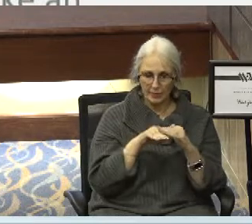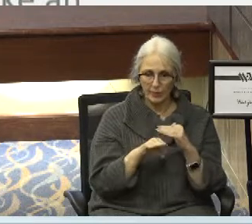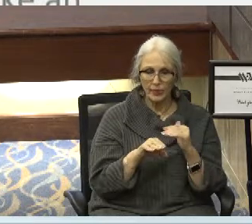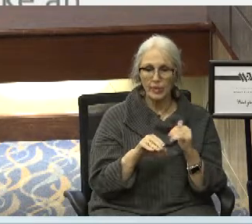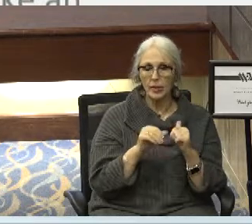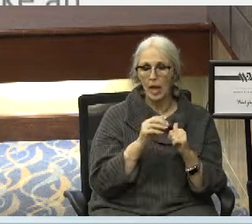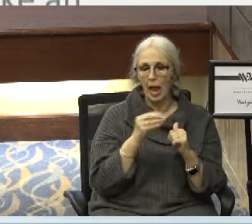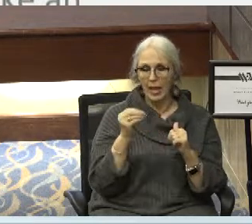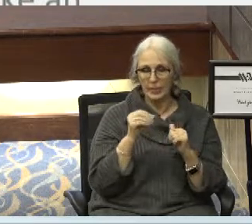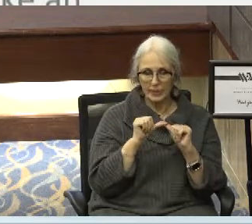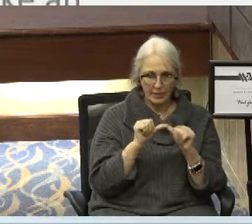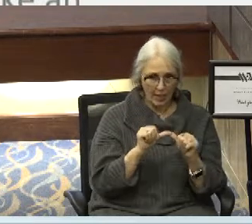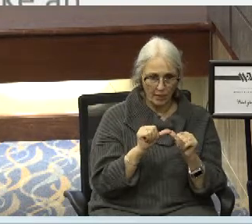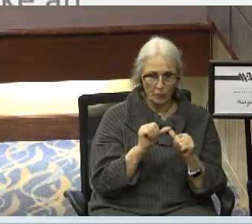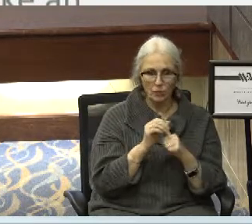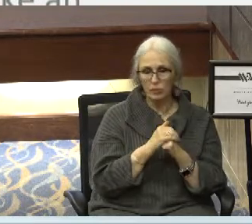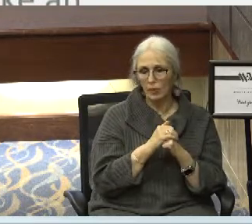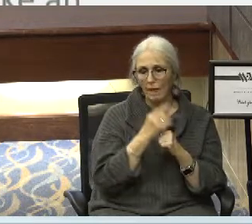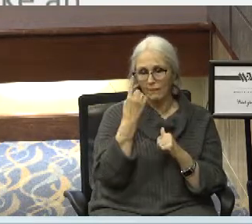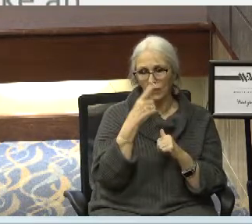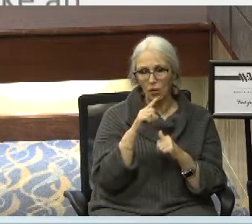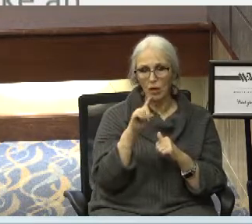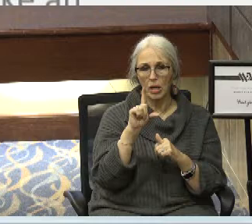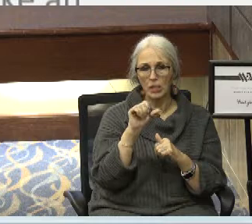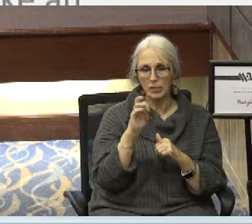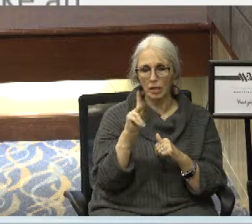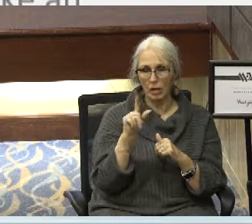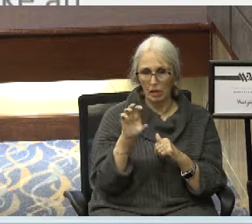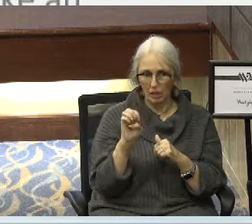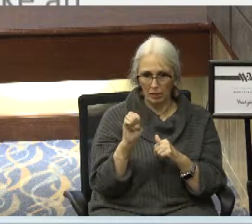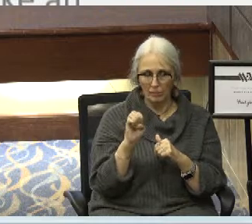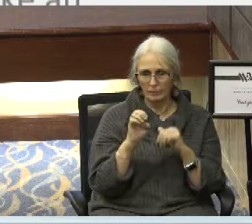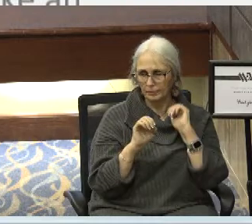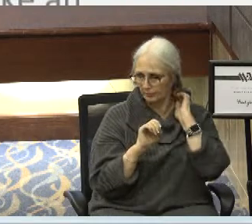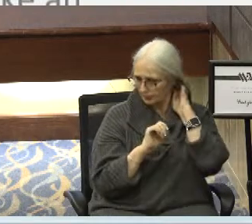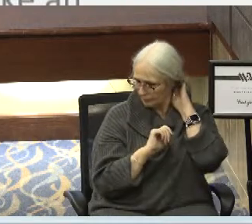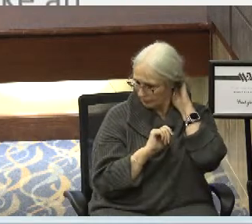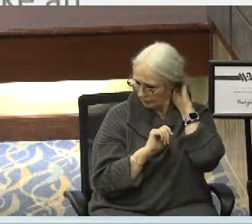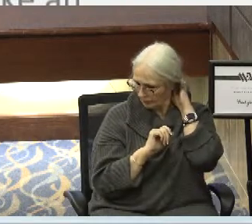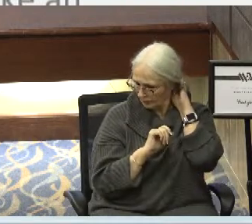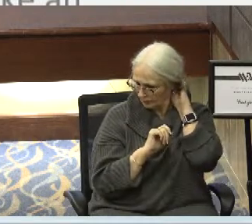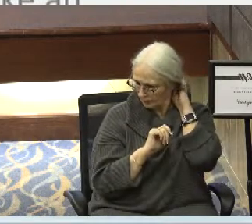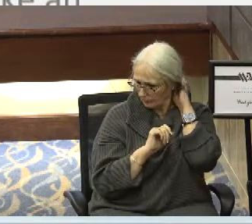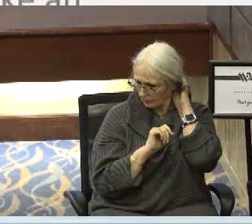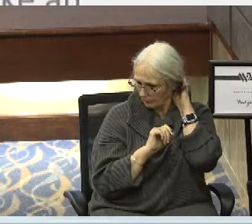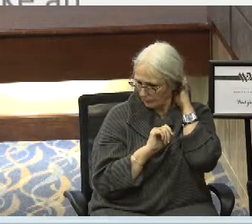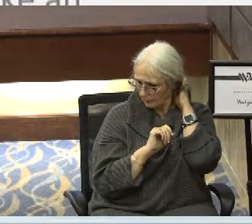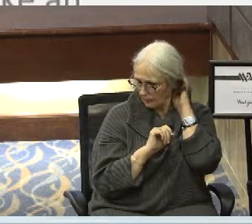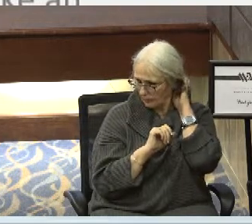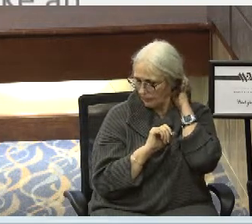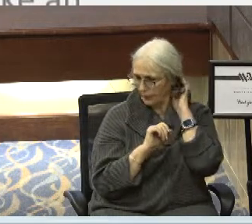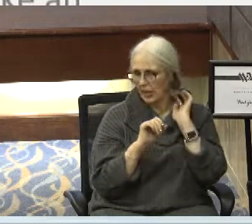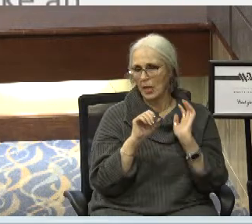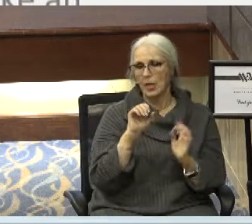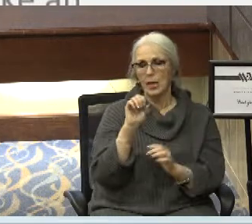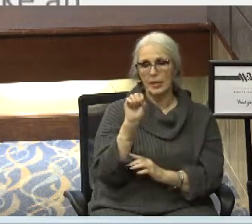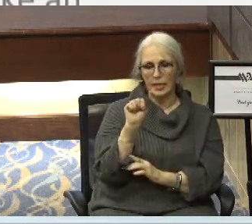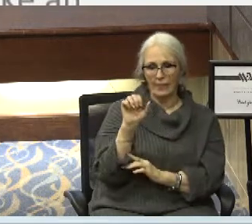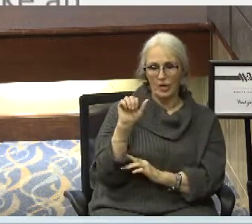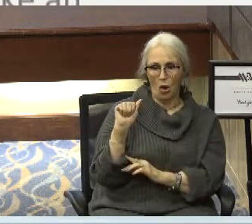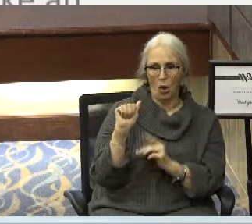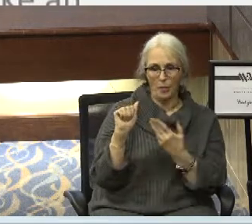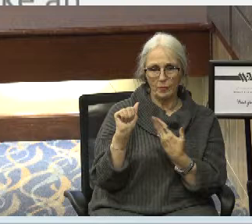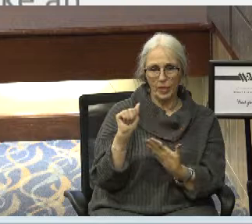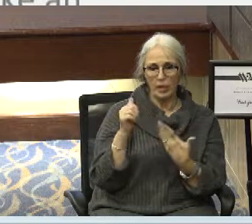and sustainable corridor as laid out in LaSalle Avenue Economic Development Strategy. And so Salvation Army